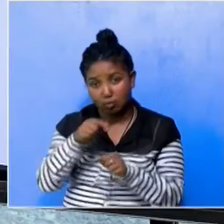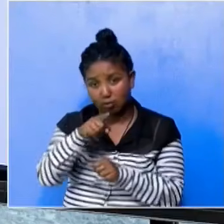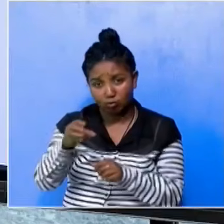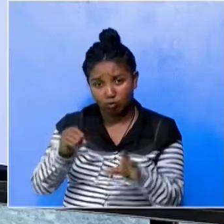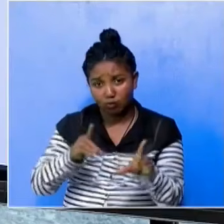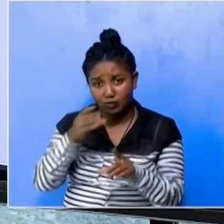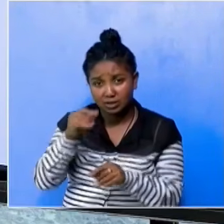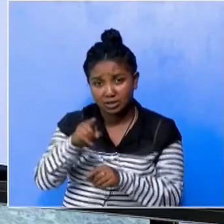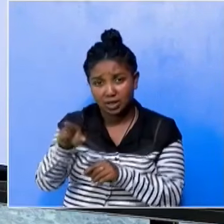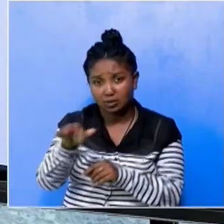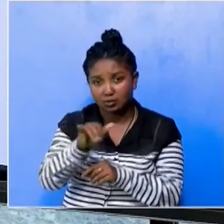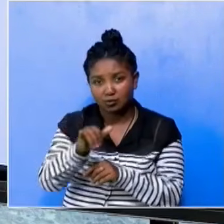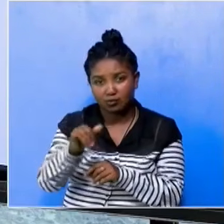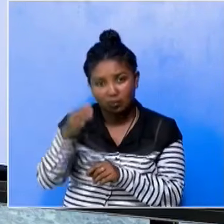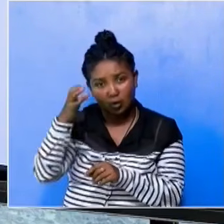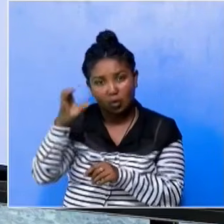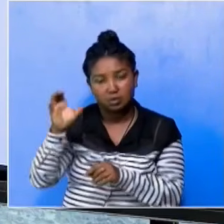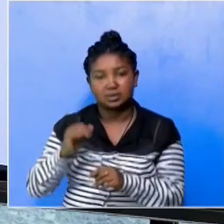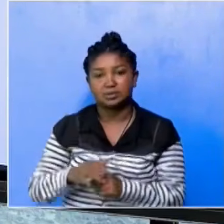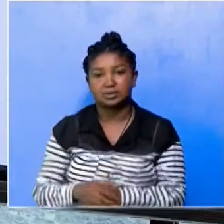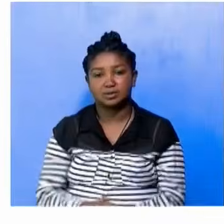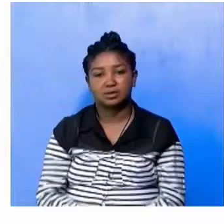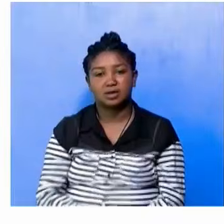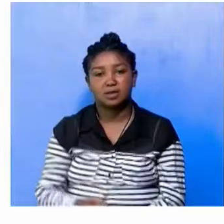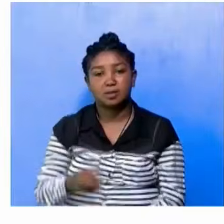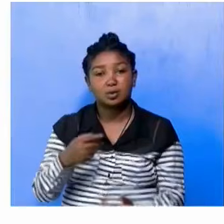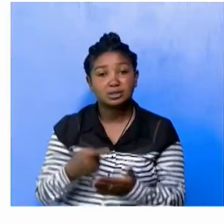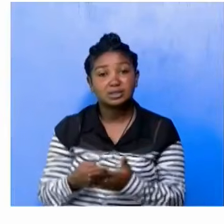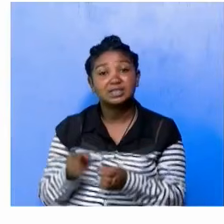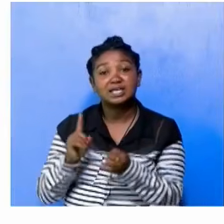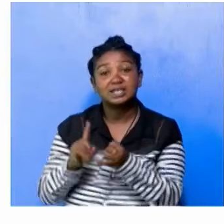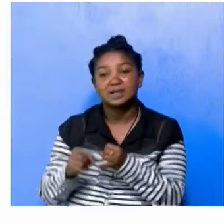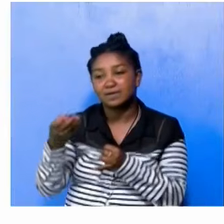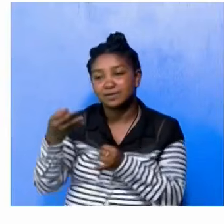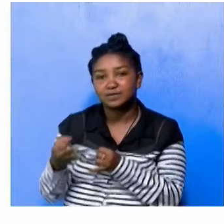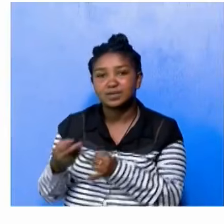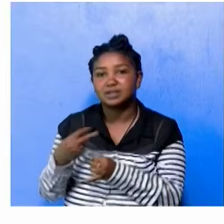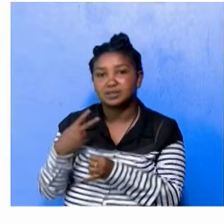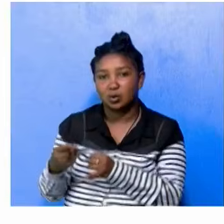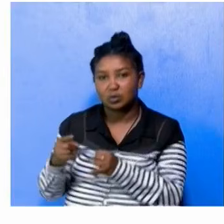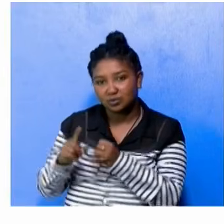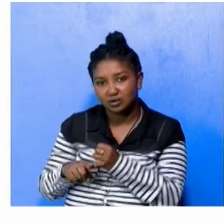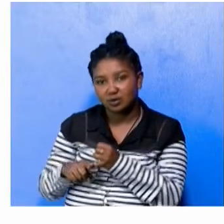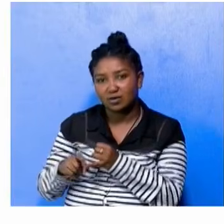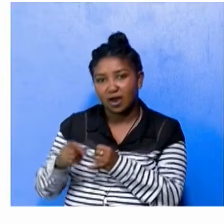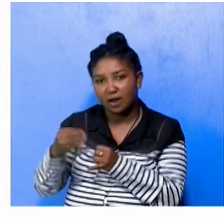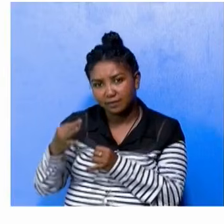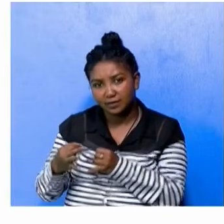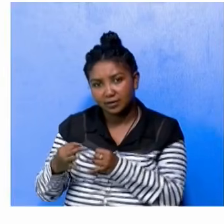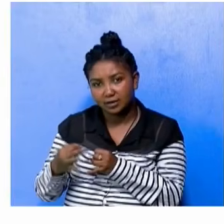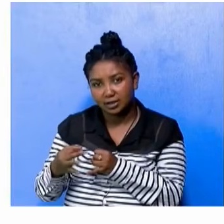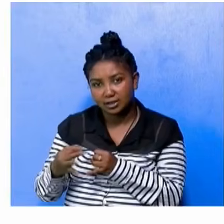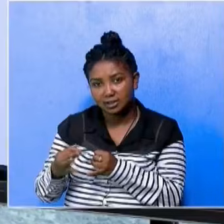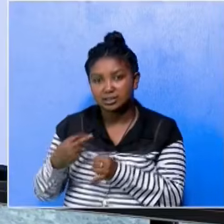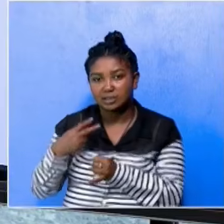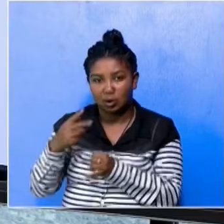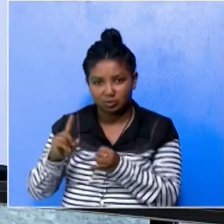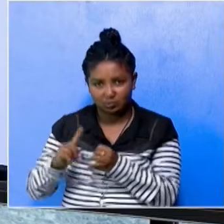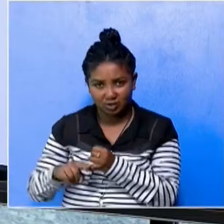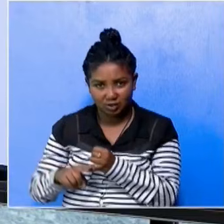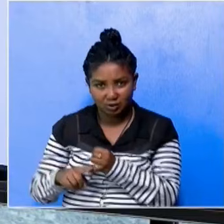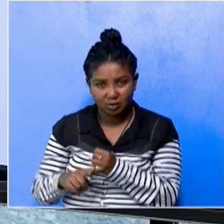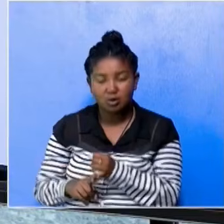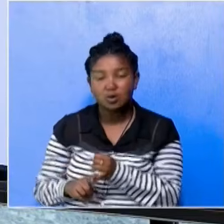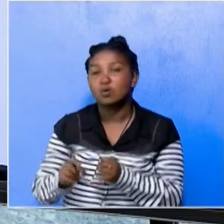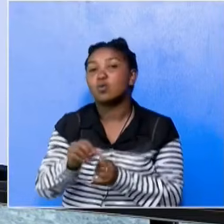forget such kinds of concepts. Because it is ended in sound. It's ended in sound.